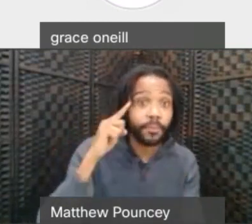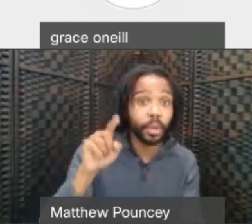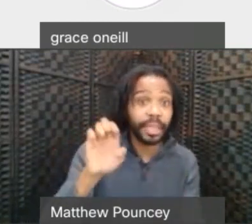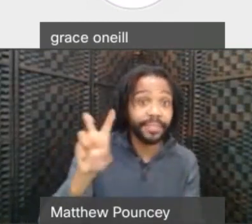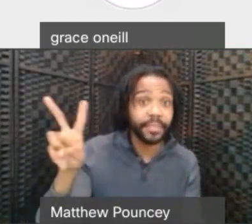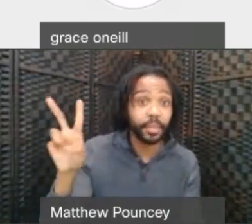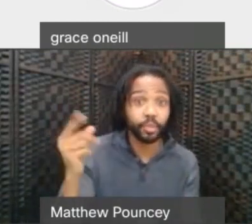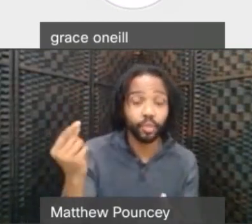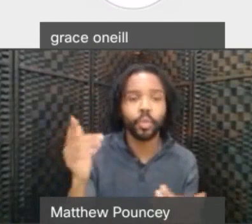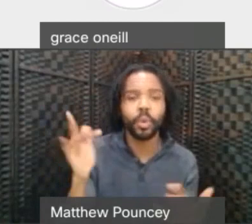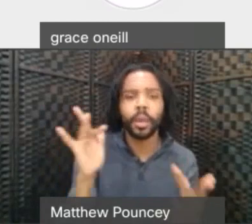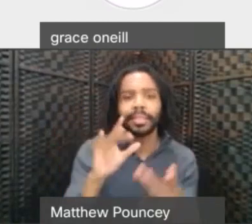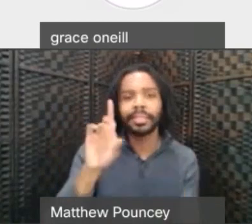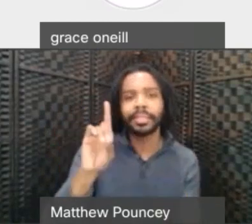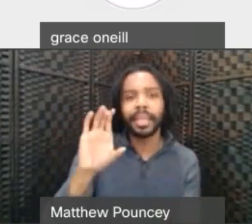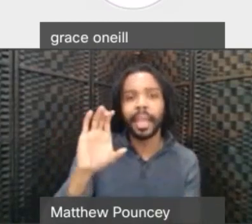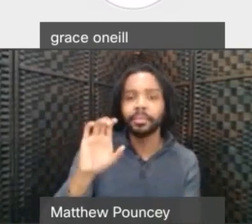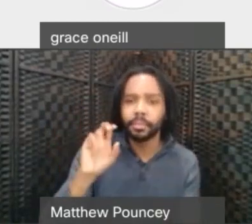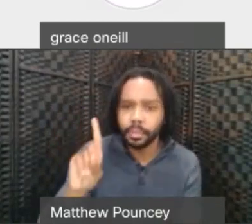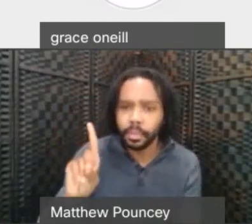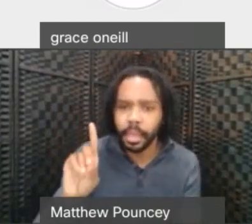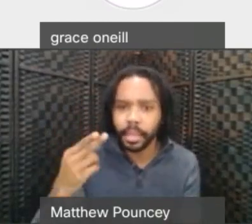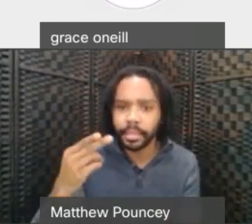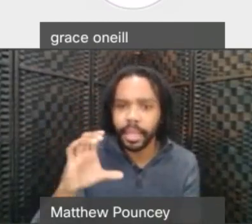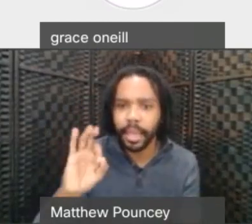contact DHCF at